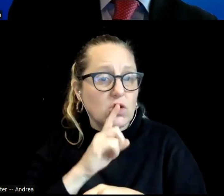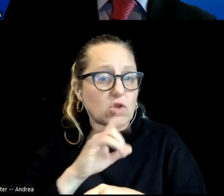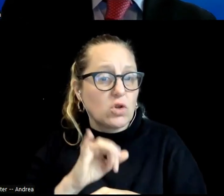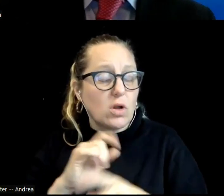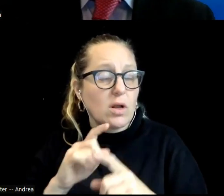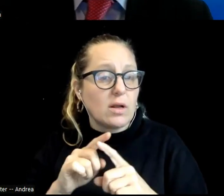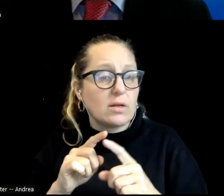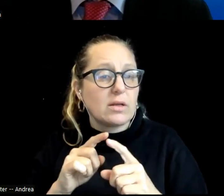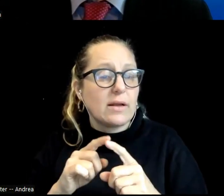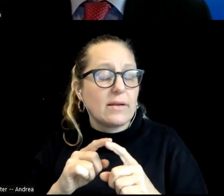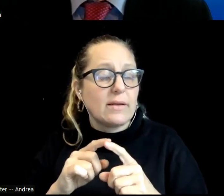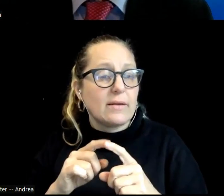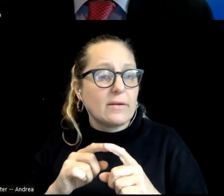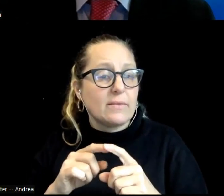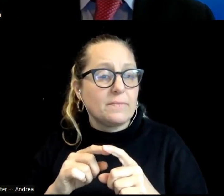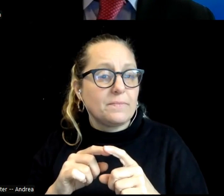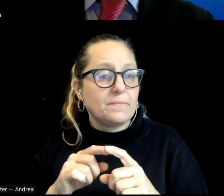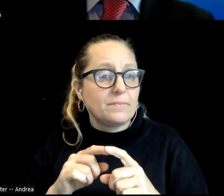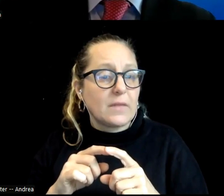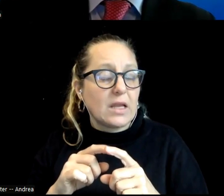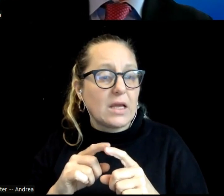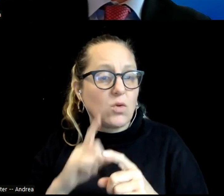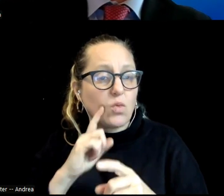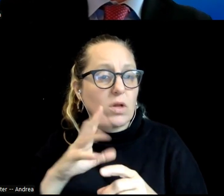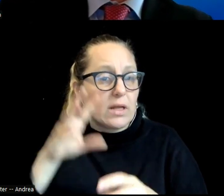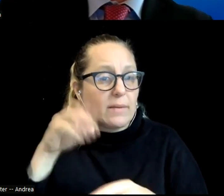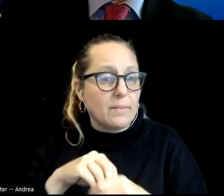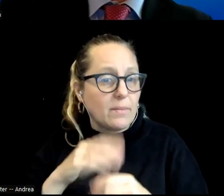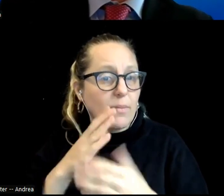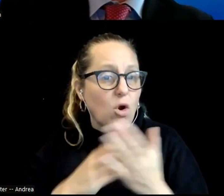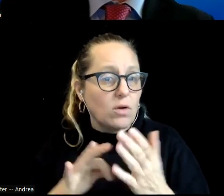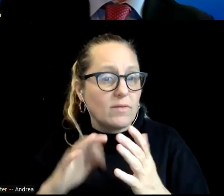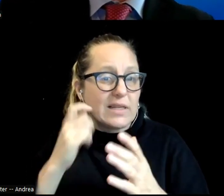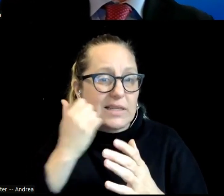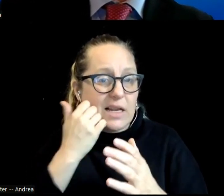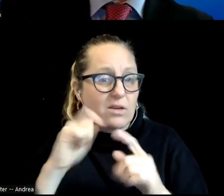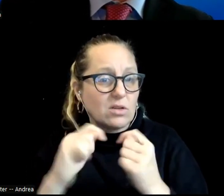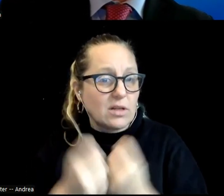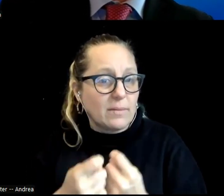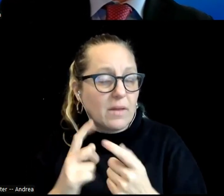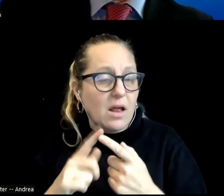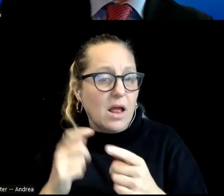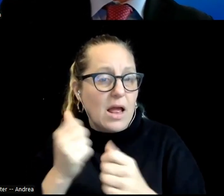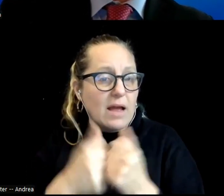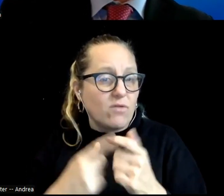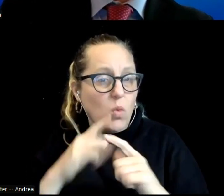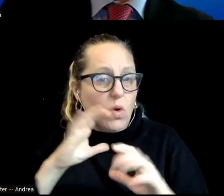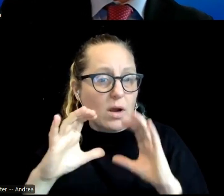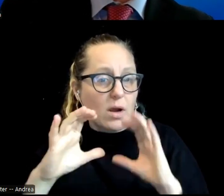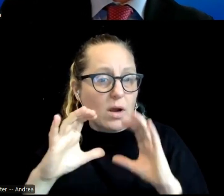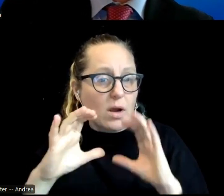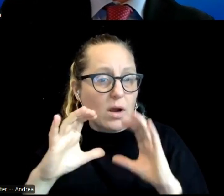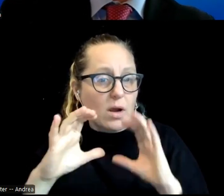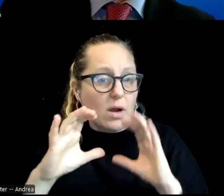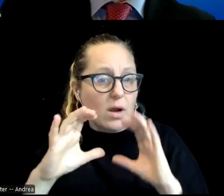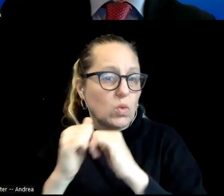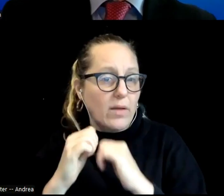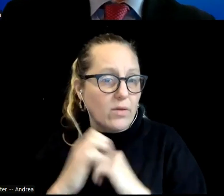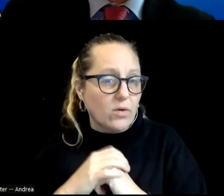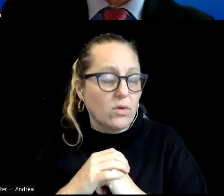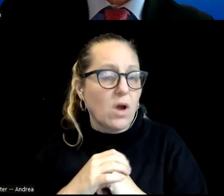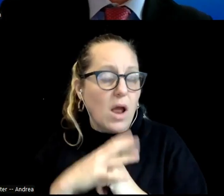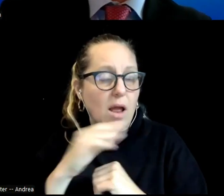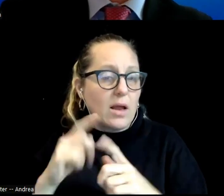a part and an integral part of the dental team, that everyone is communicating together and